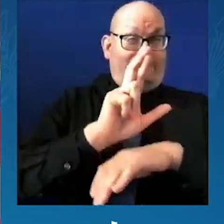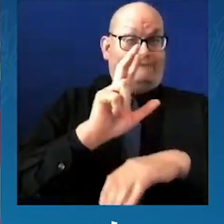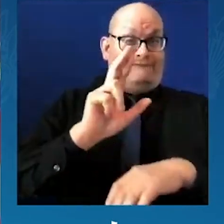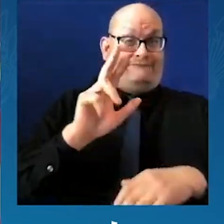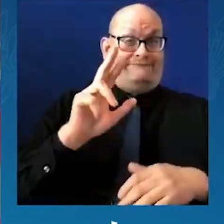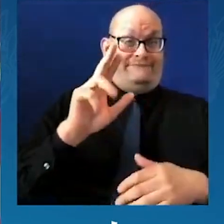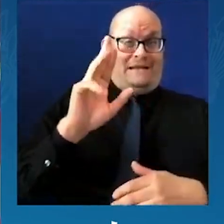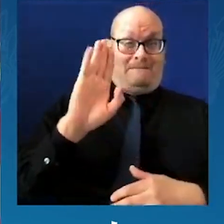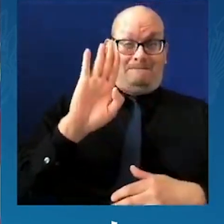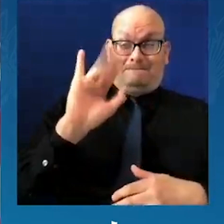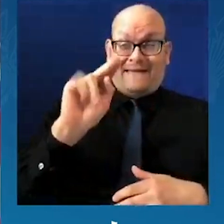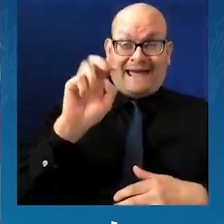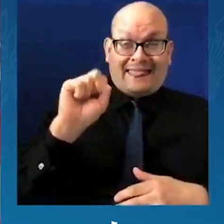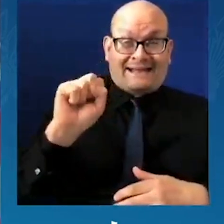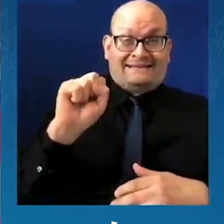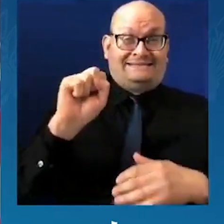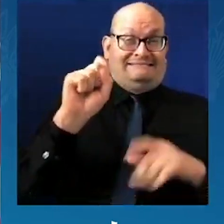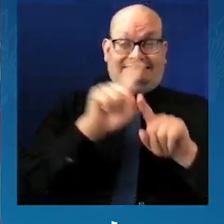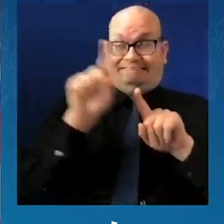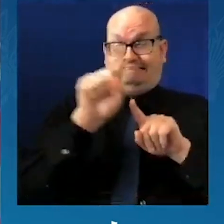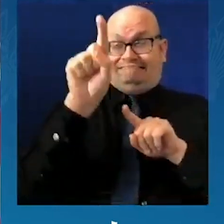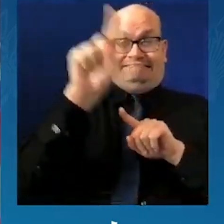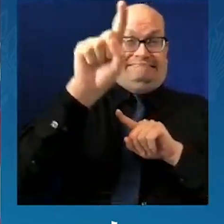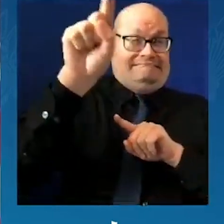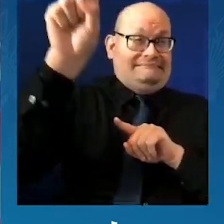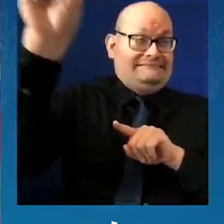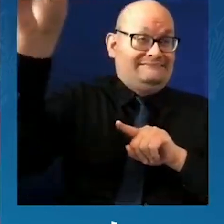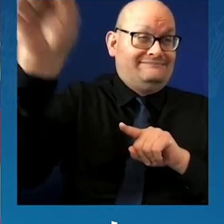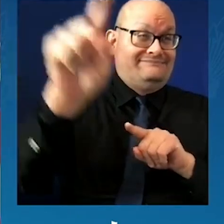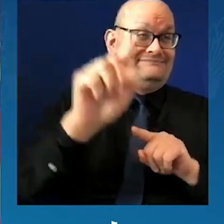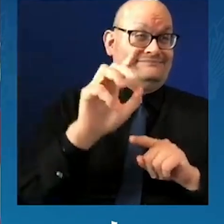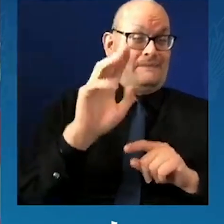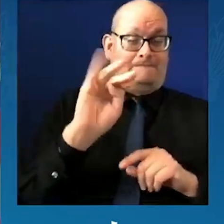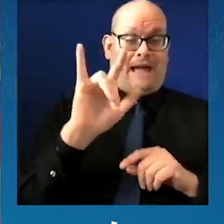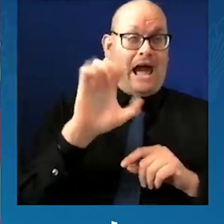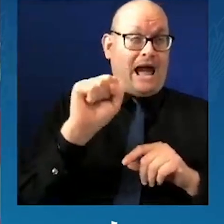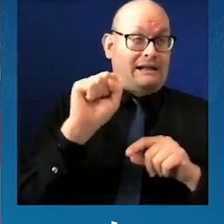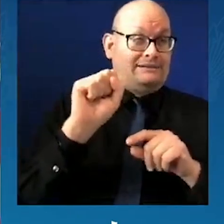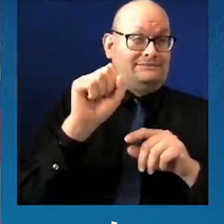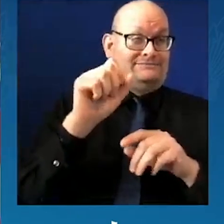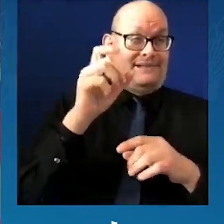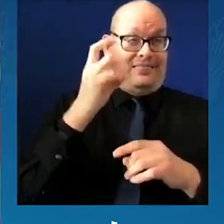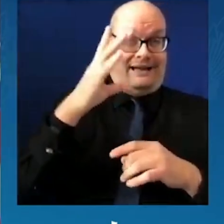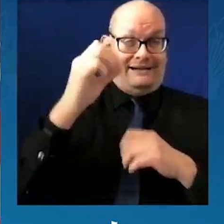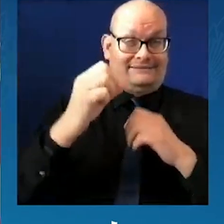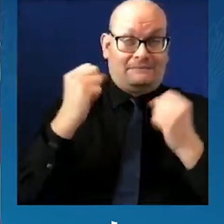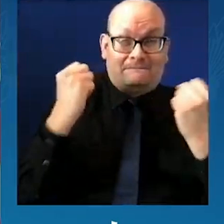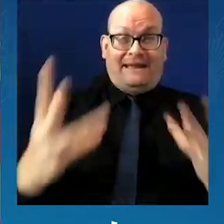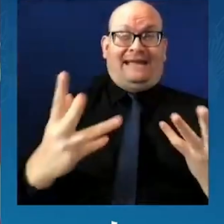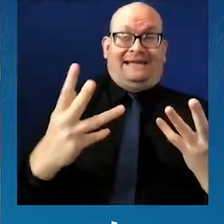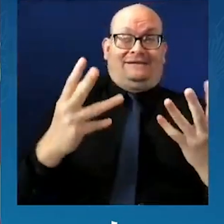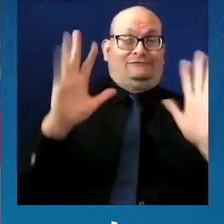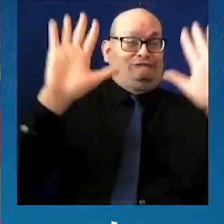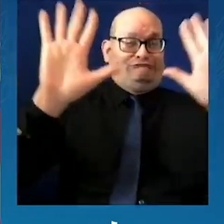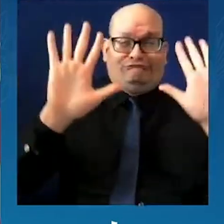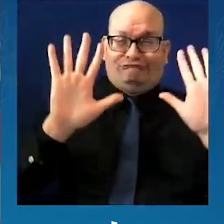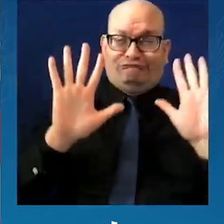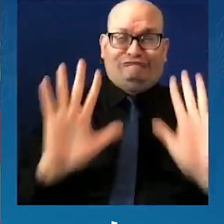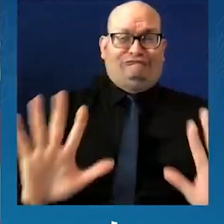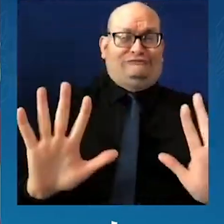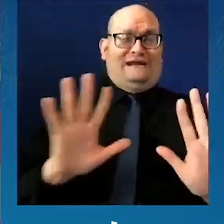the unknown, and we have learned many great and profound